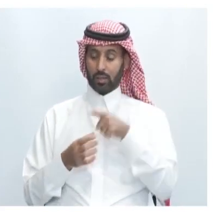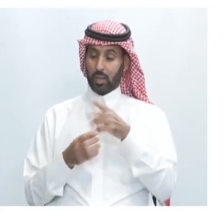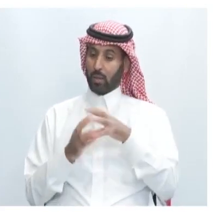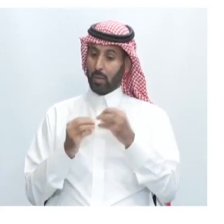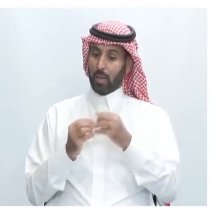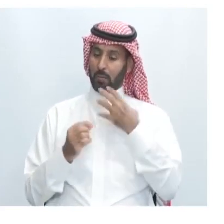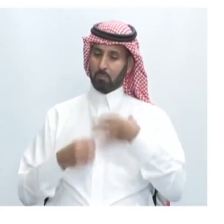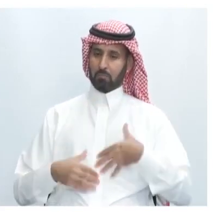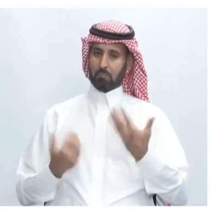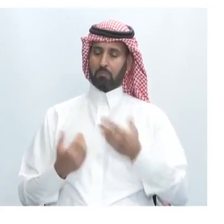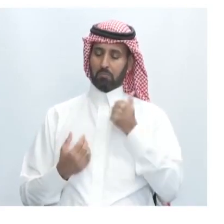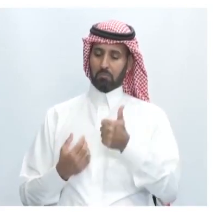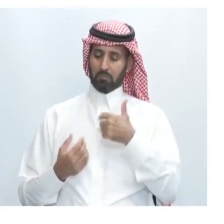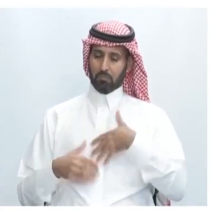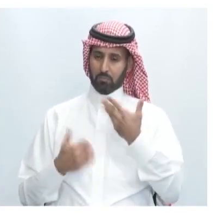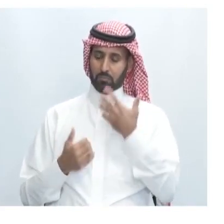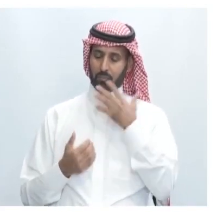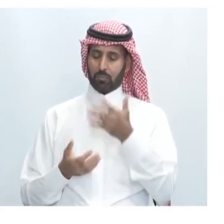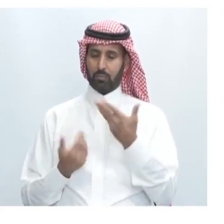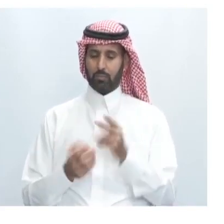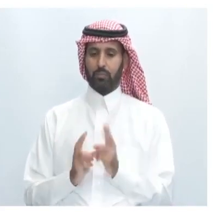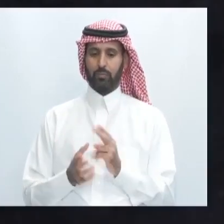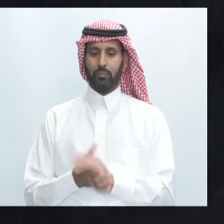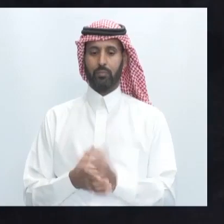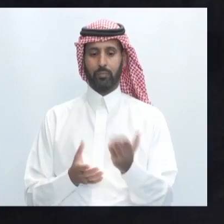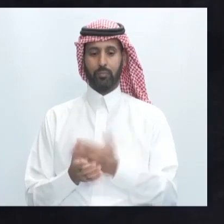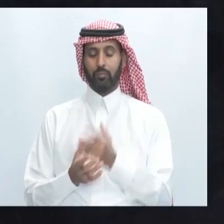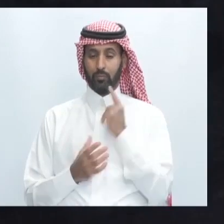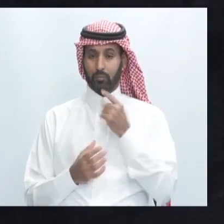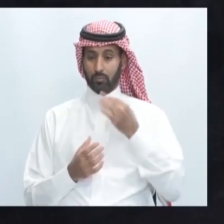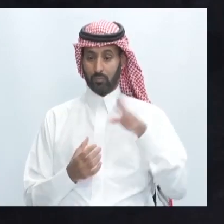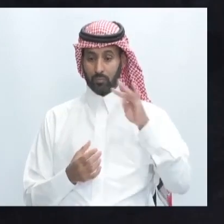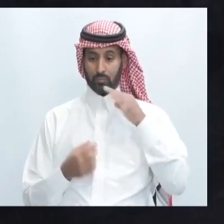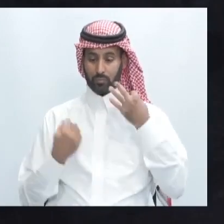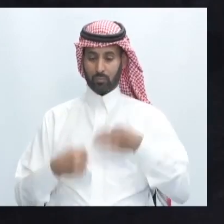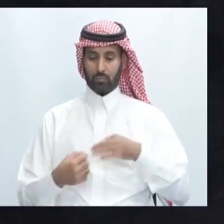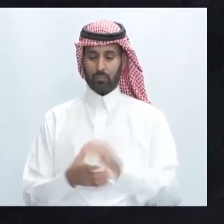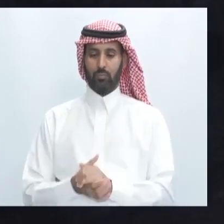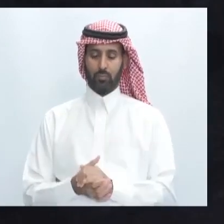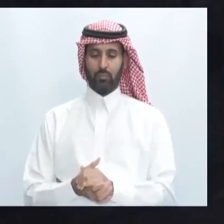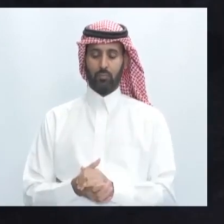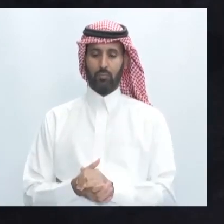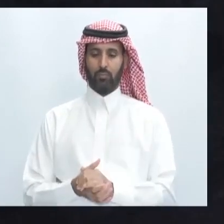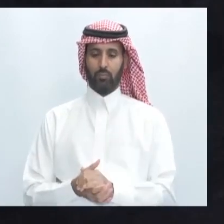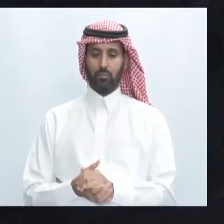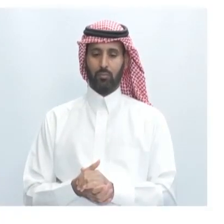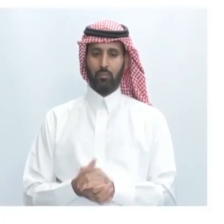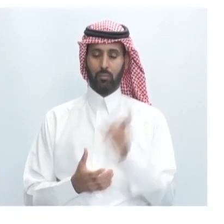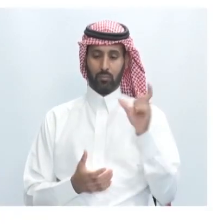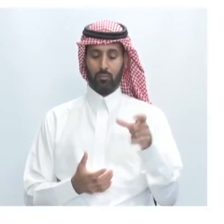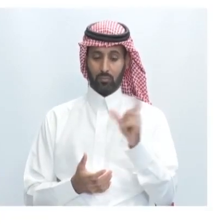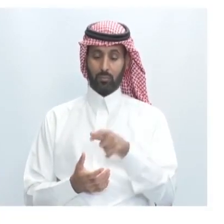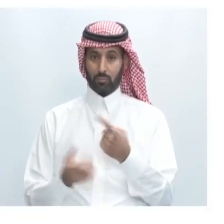wear red to celebrate the Chinese New Year. Also, the bride wears red in the Chinese culture. Here